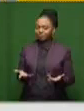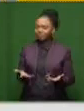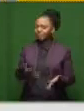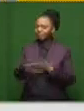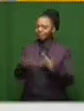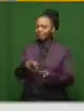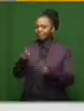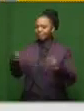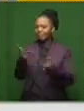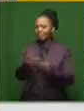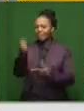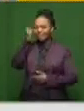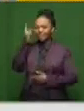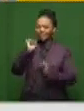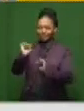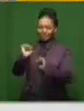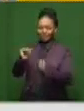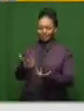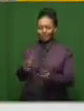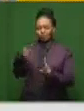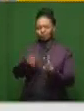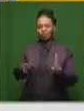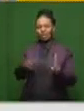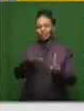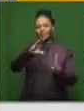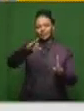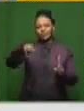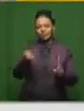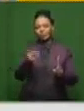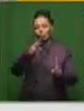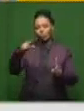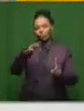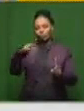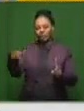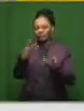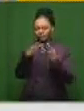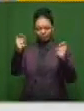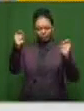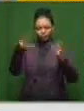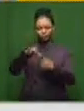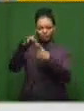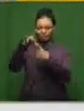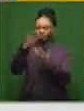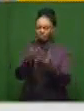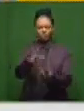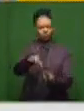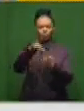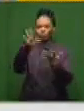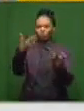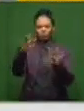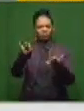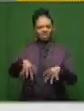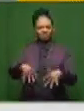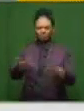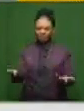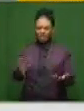what the Chief Justice had to say. He very much so was speaking to freedom of choice. People can choose to have it or not and question it if they